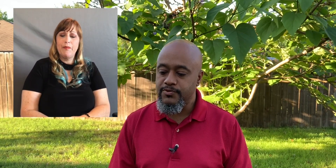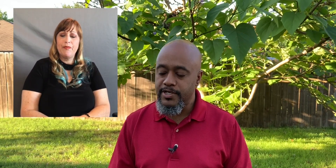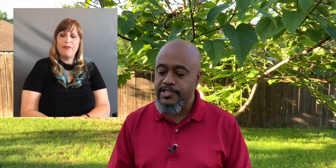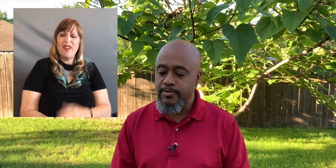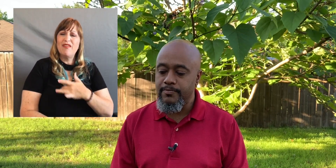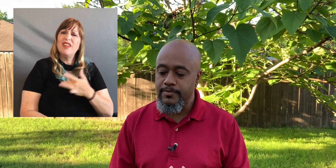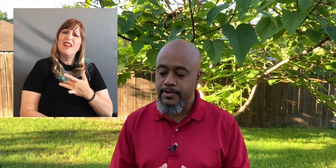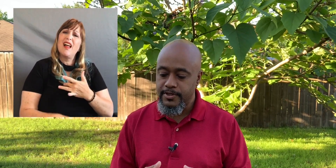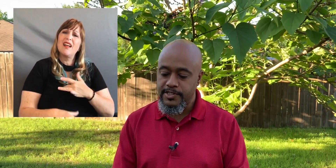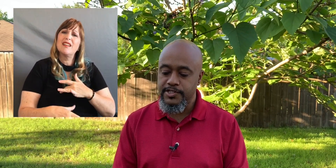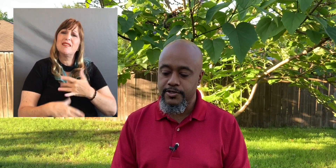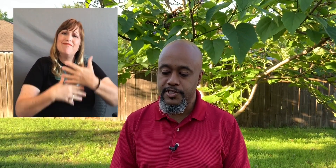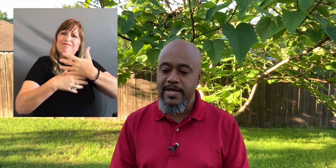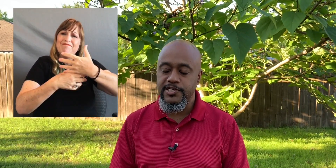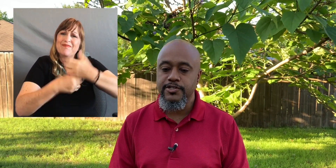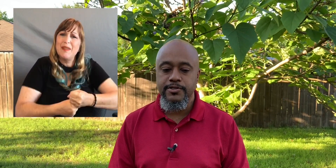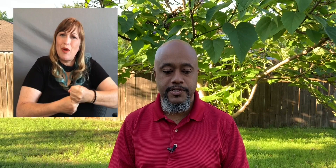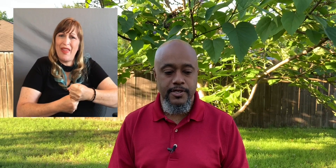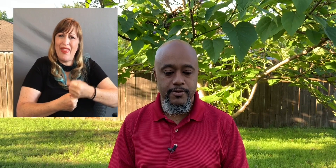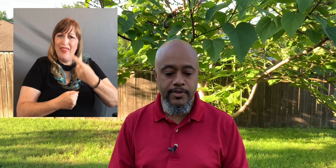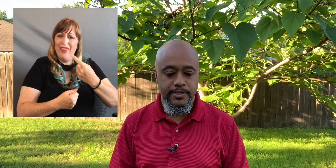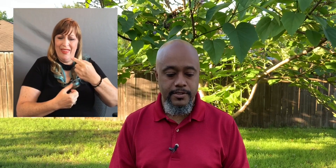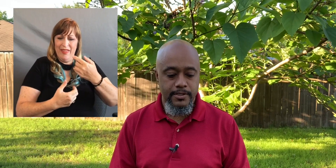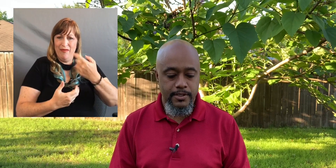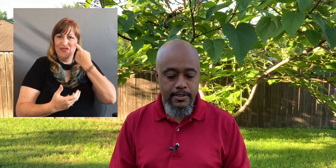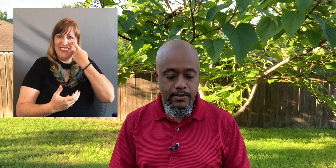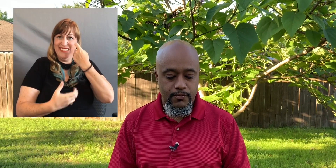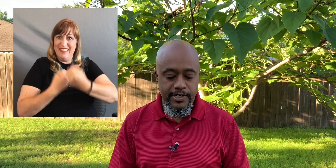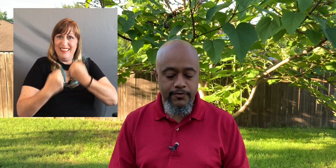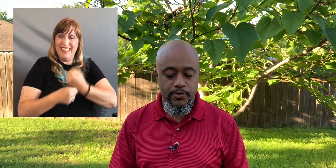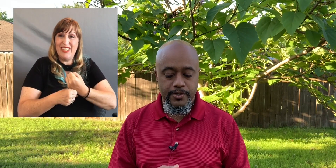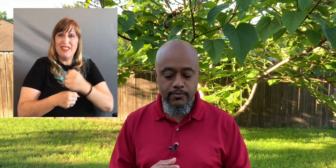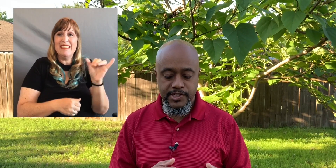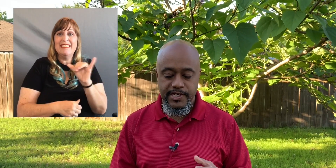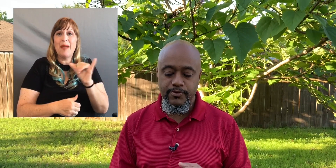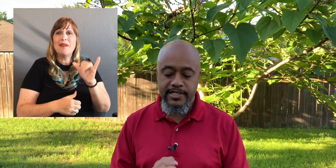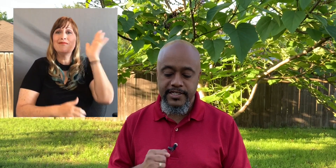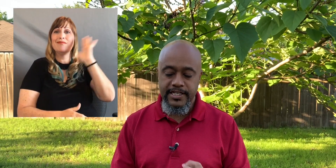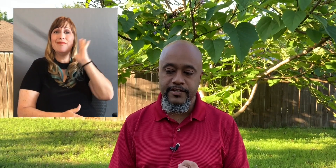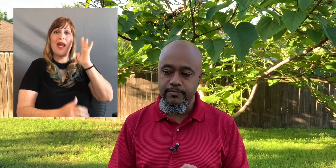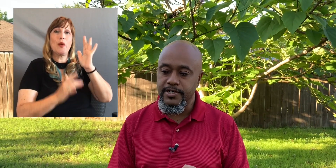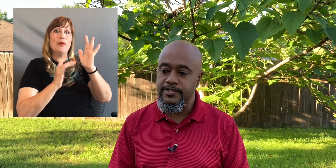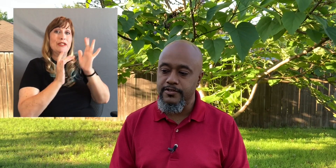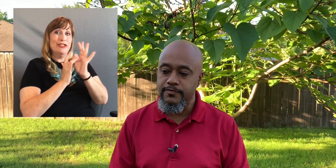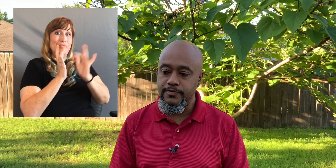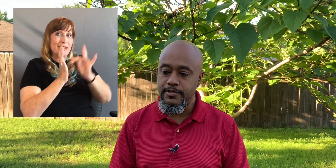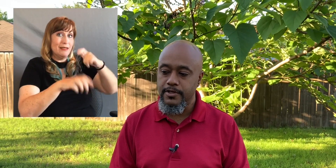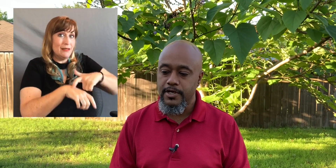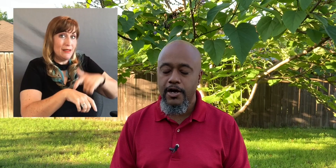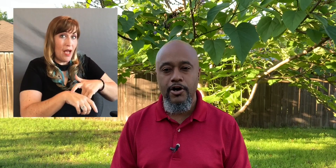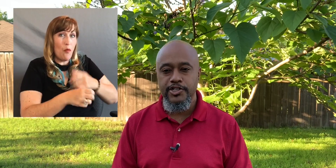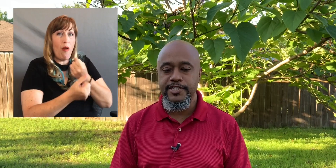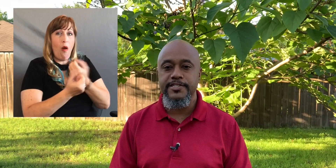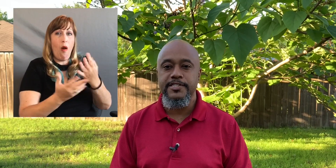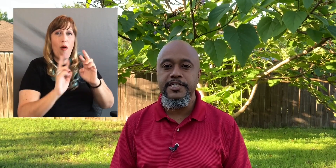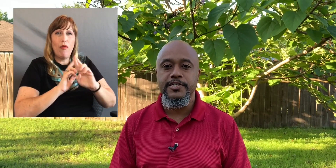the best way to sum up this past year, is when everyone was getting ready to leave because of